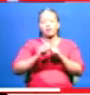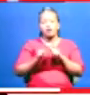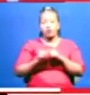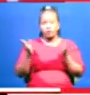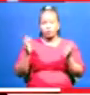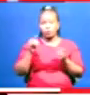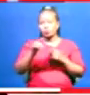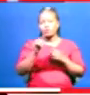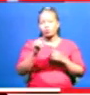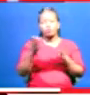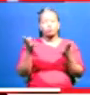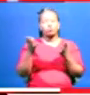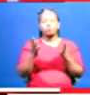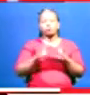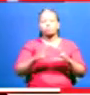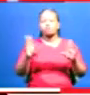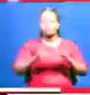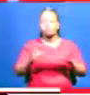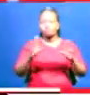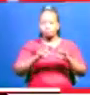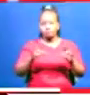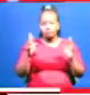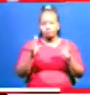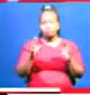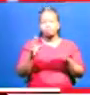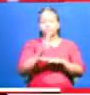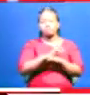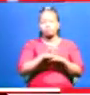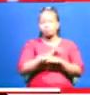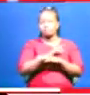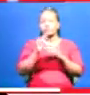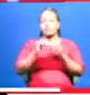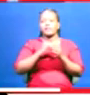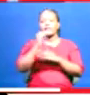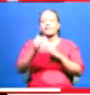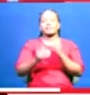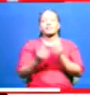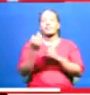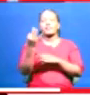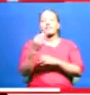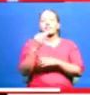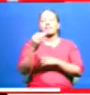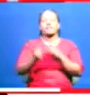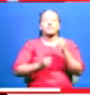in place for a minimum of 3 years at least.